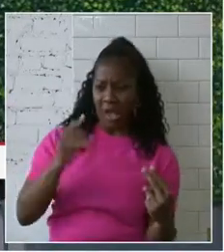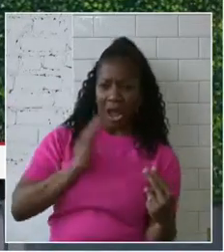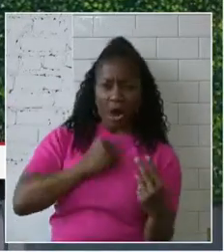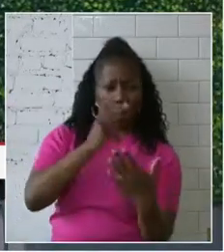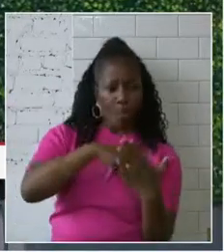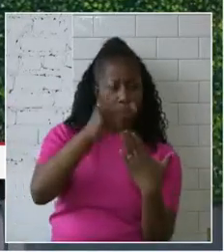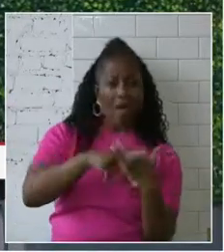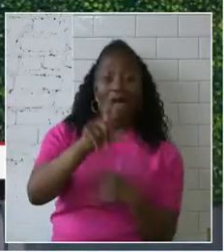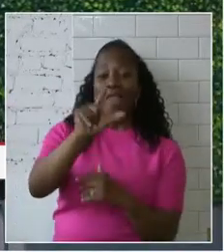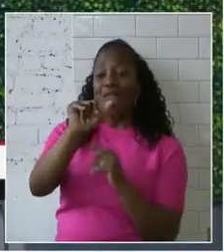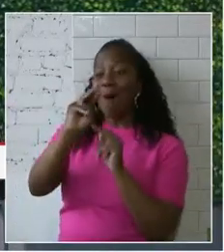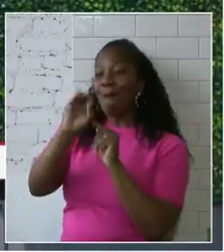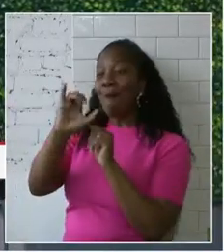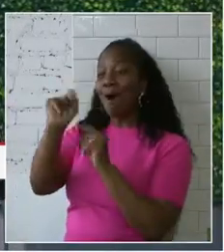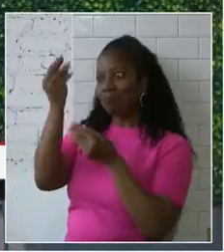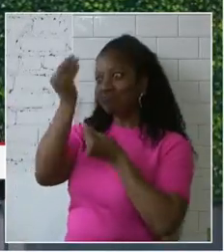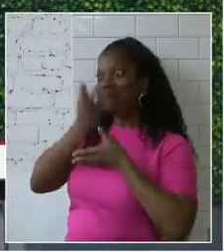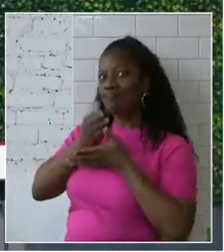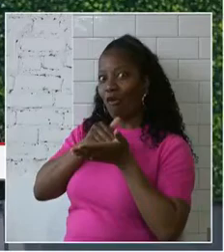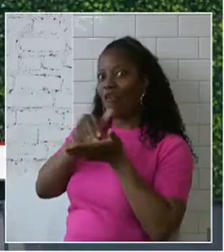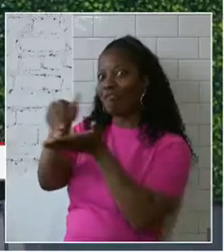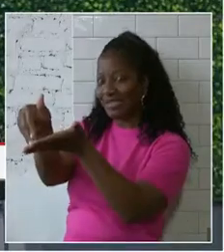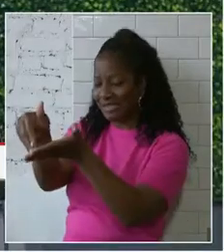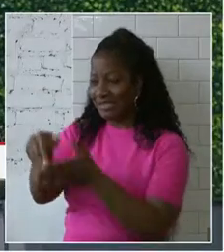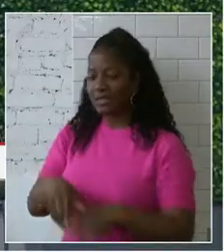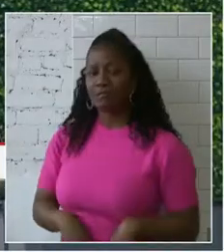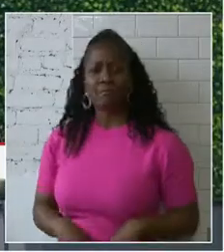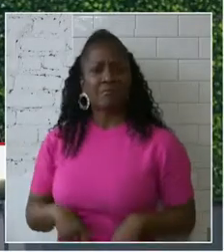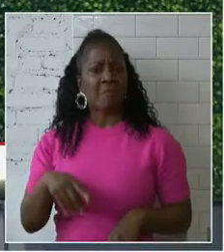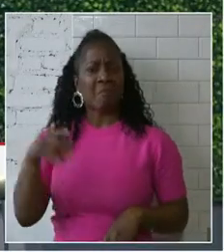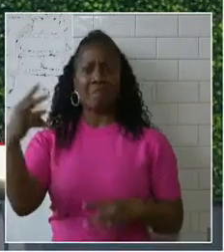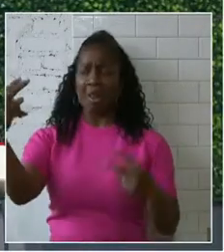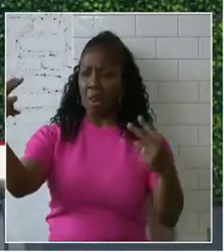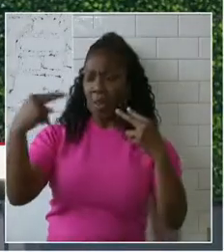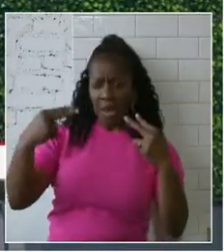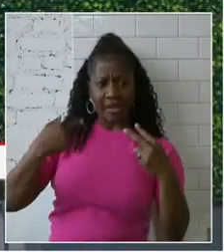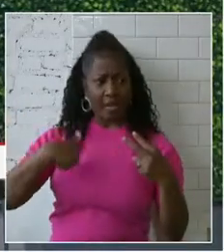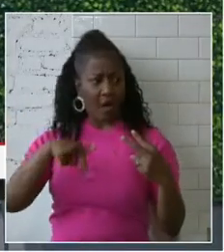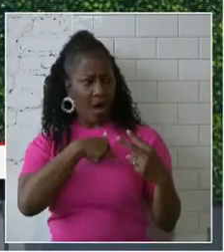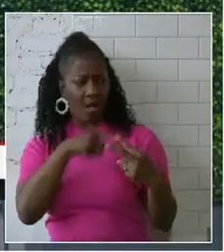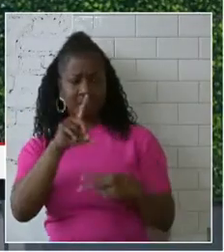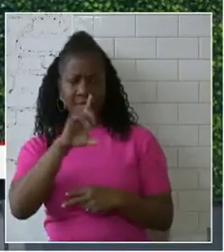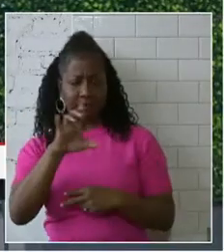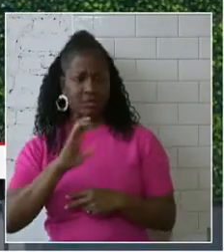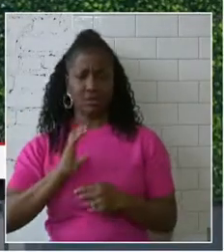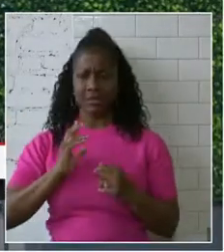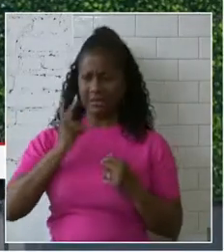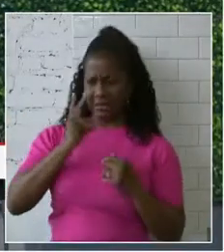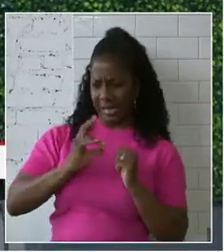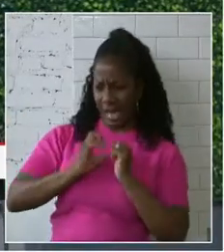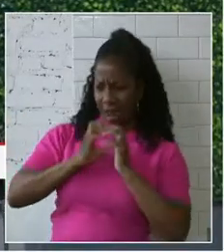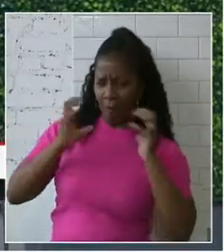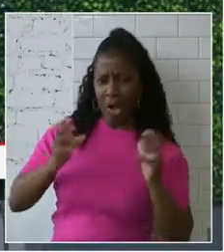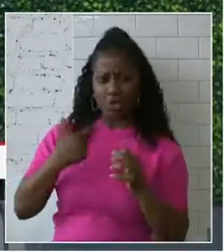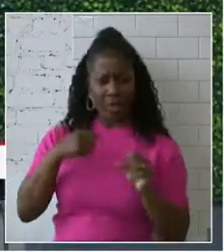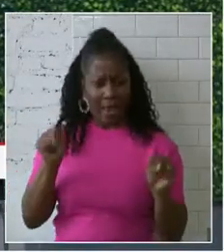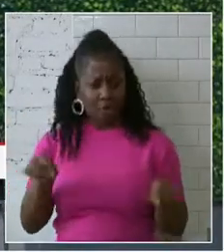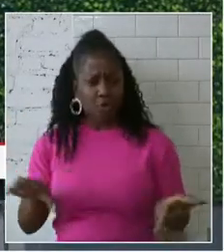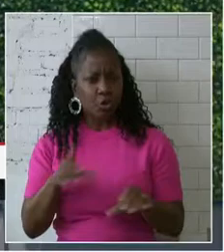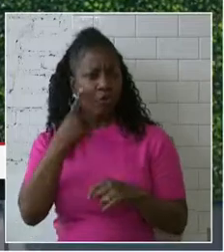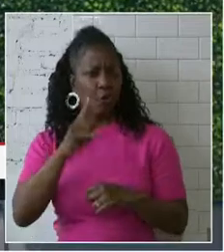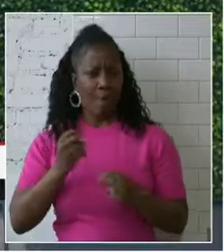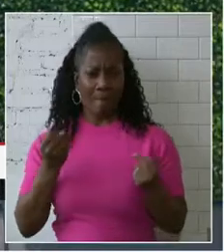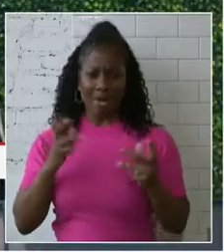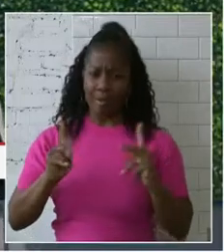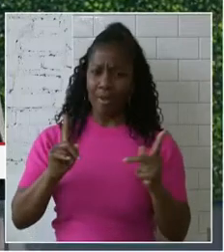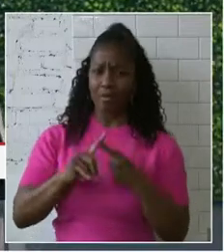this frequently, and say just how much that we are able to do for a lot of